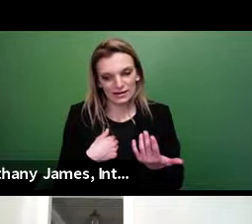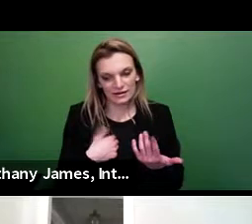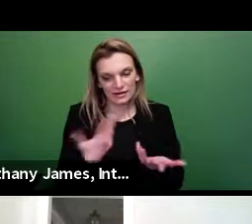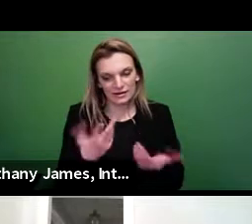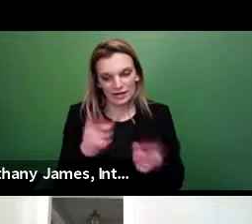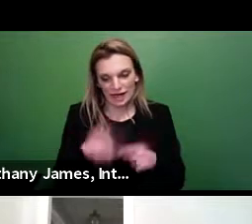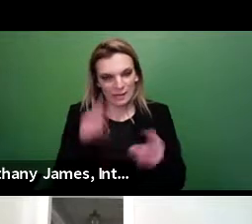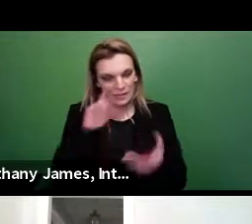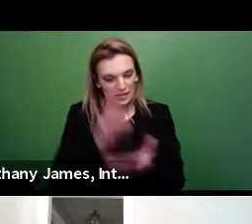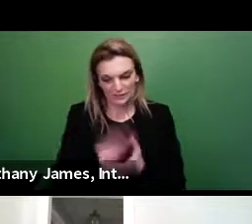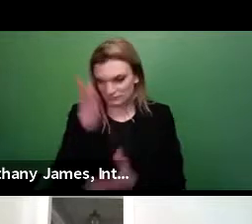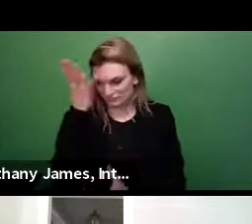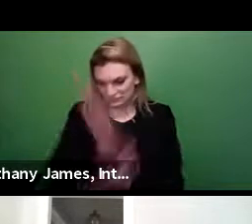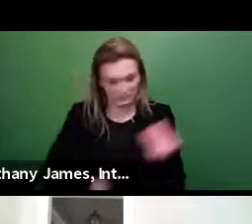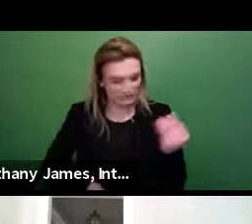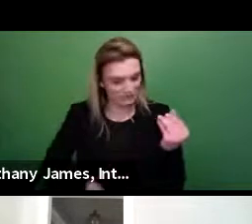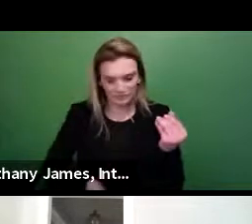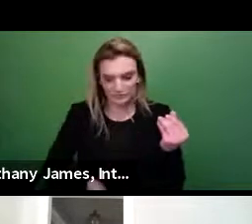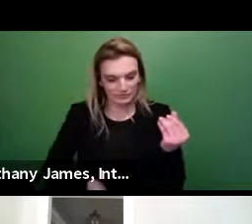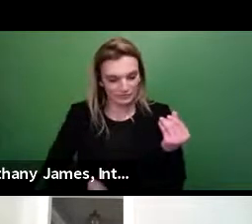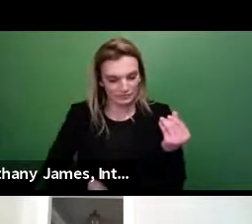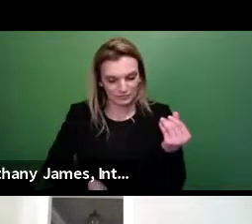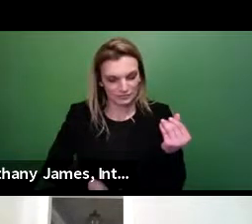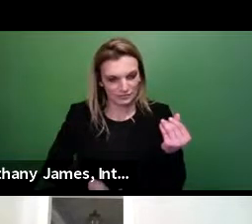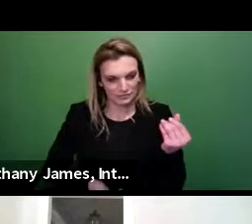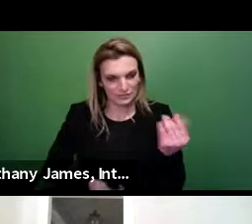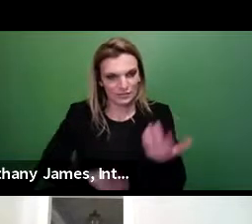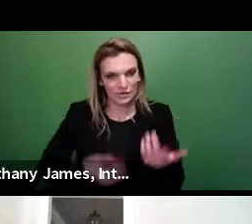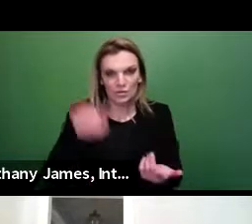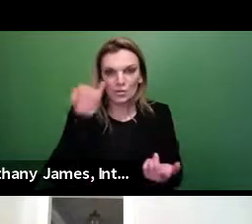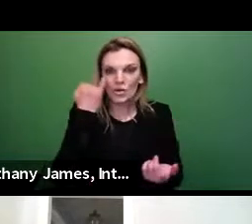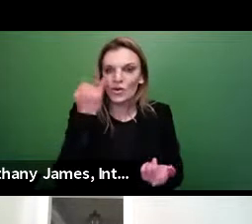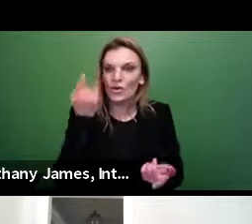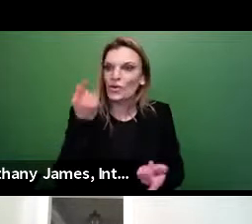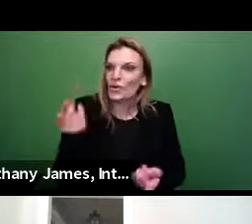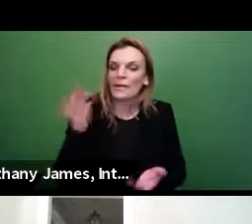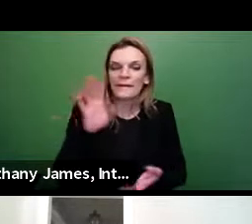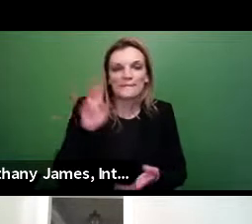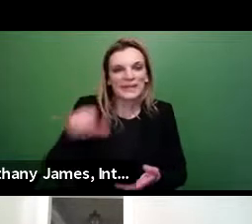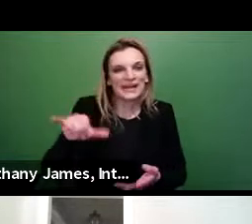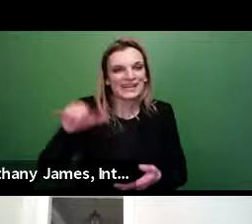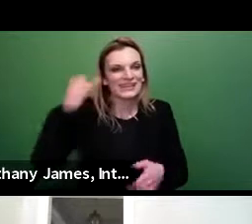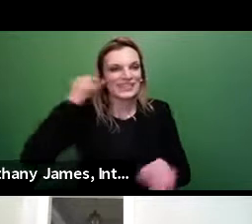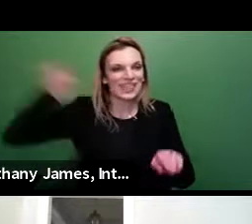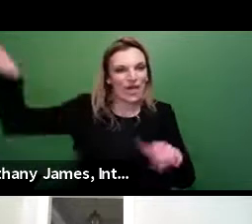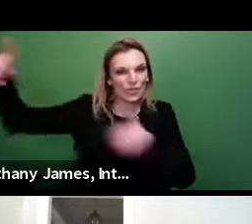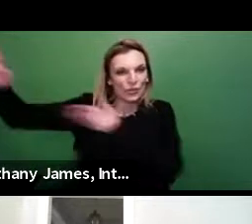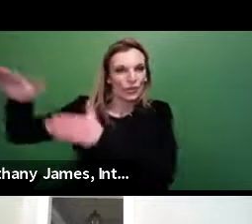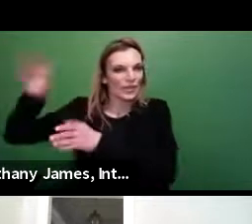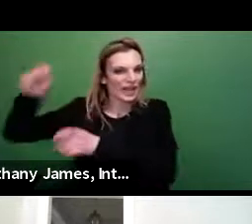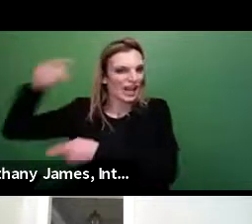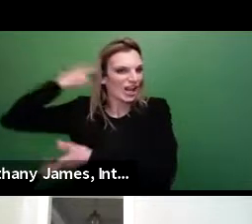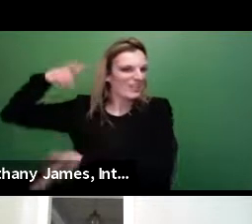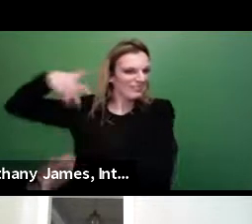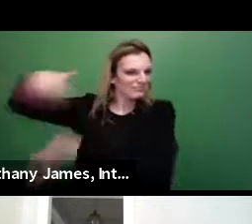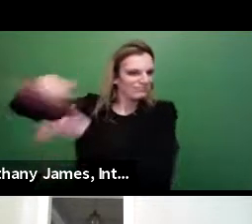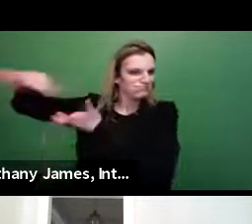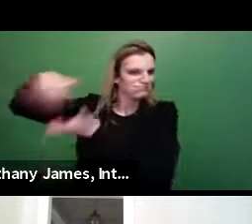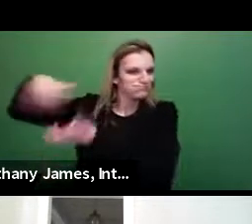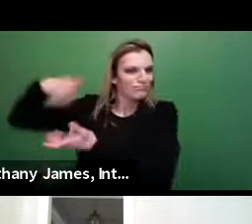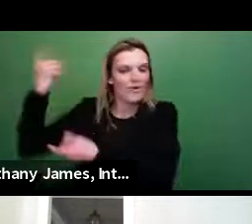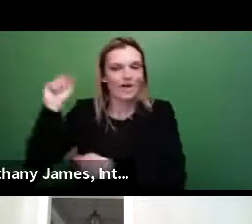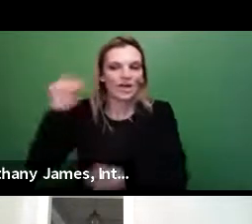here, every room he was in, if you were on the other side, you could hear his laughter. It was always